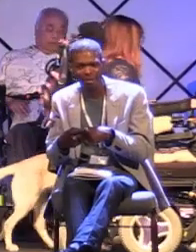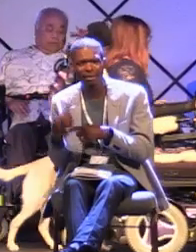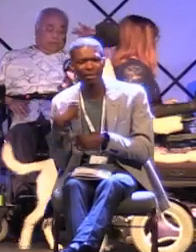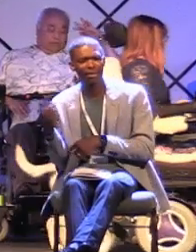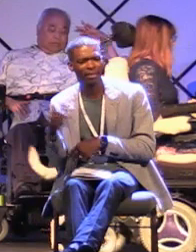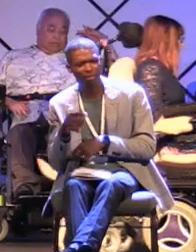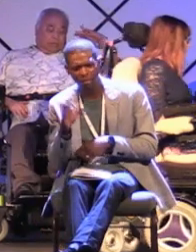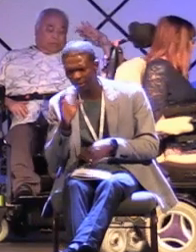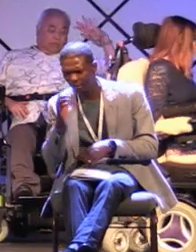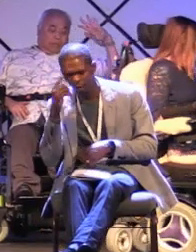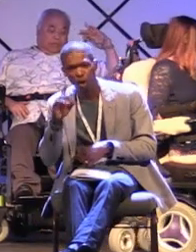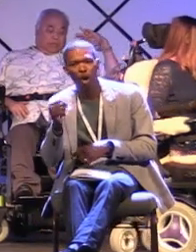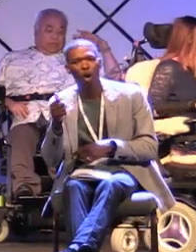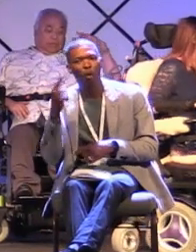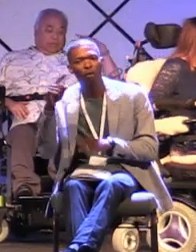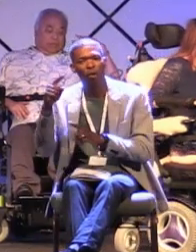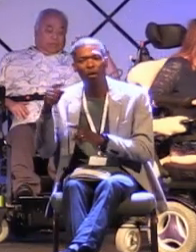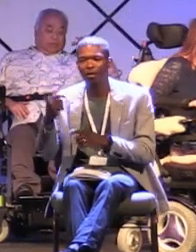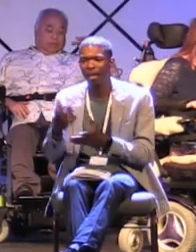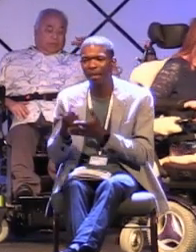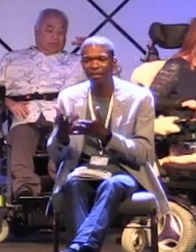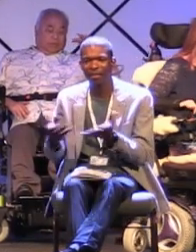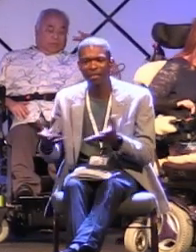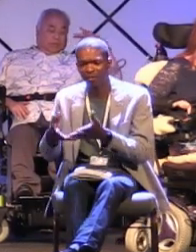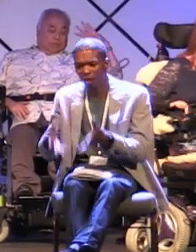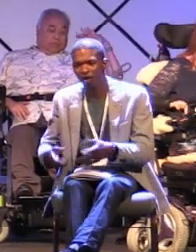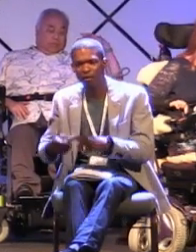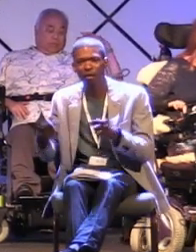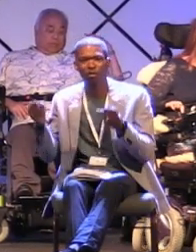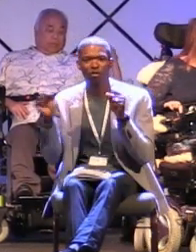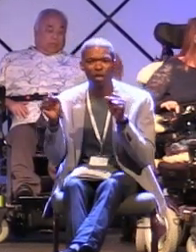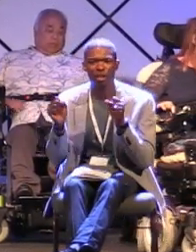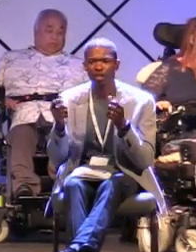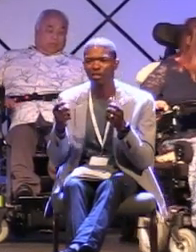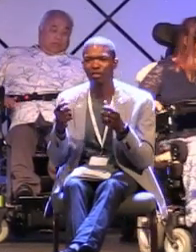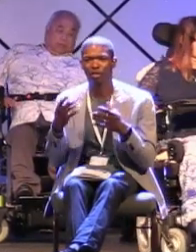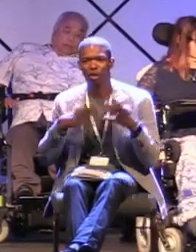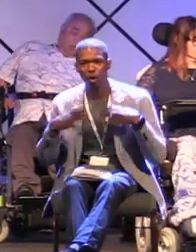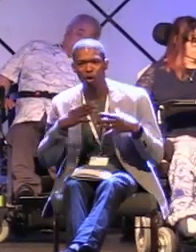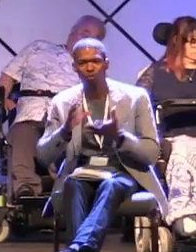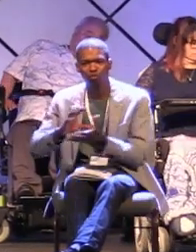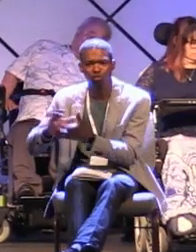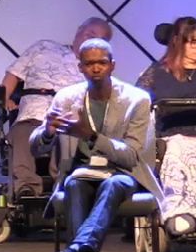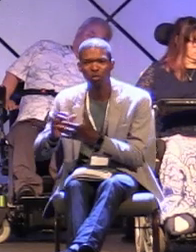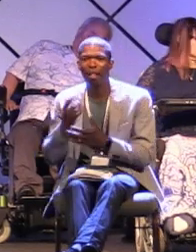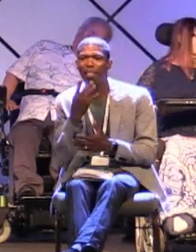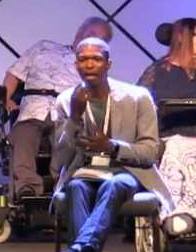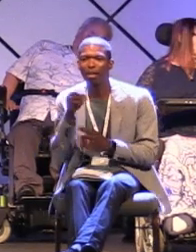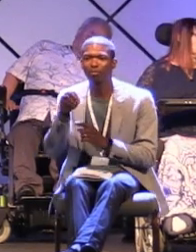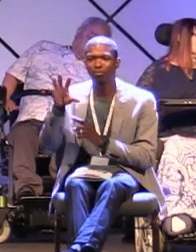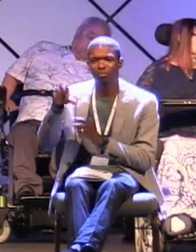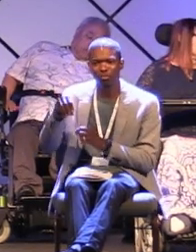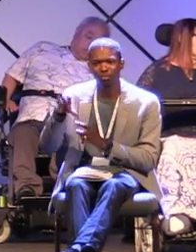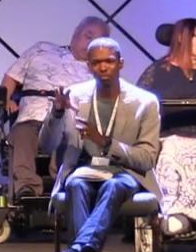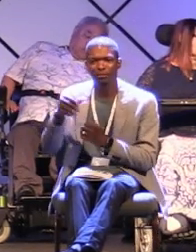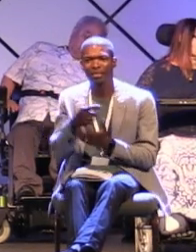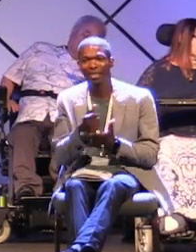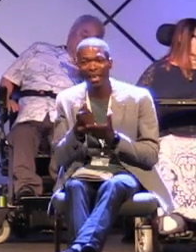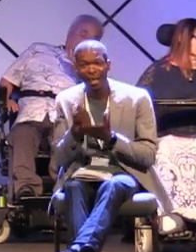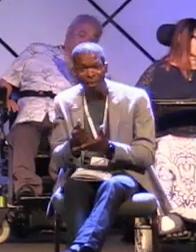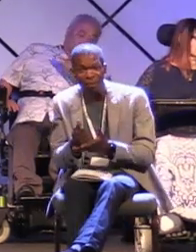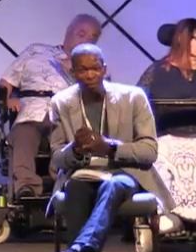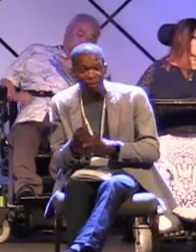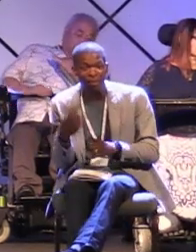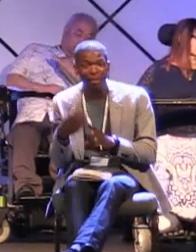to get items out of the refrigerator, help her with laundry, and turn lights on and off. Skills aside, Pam was